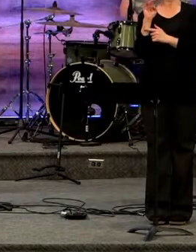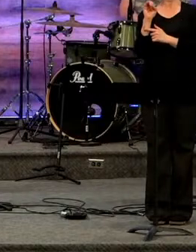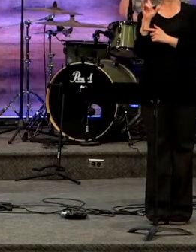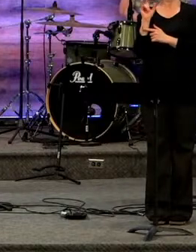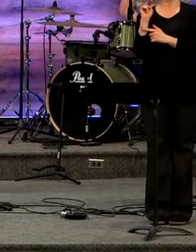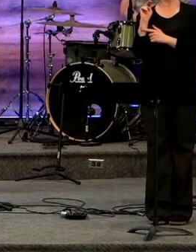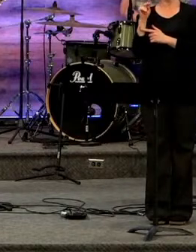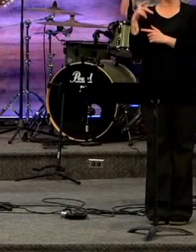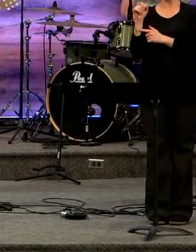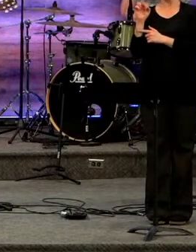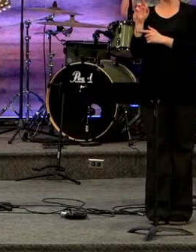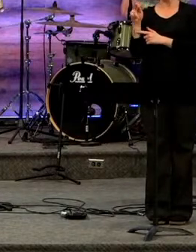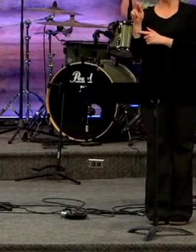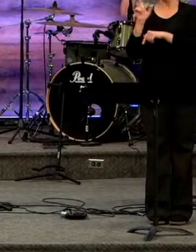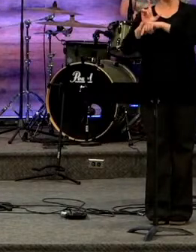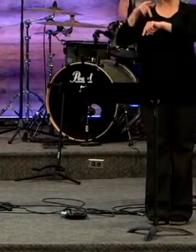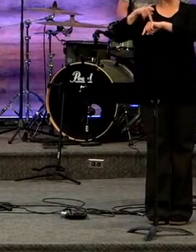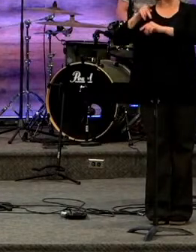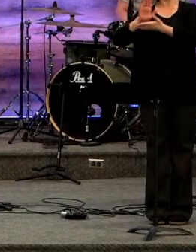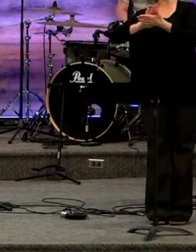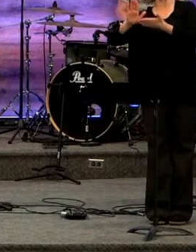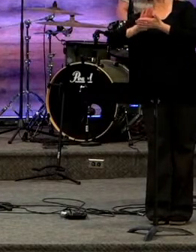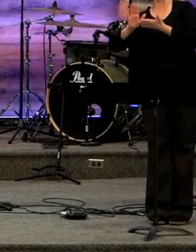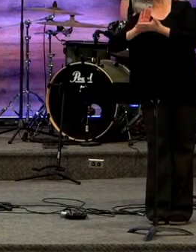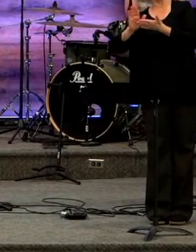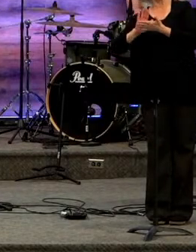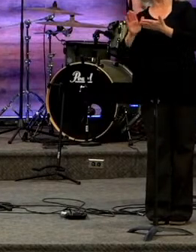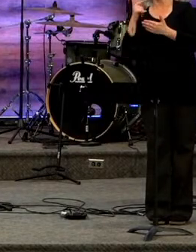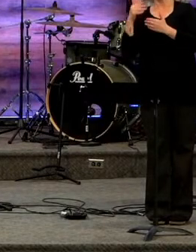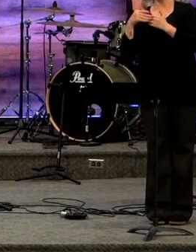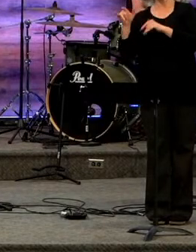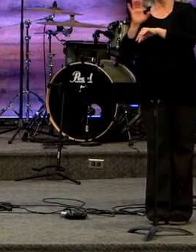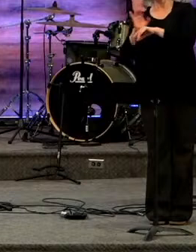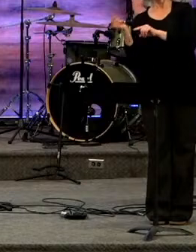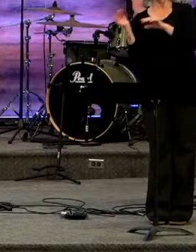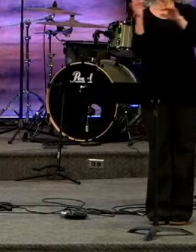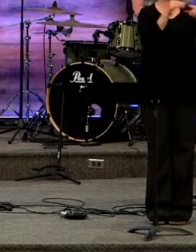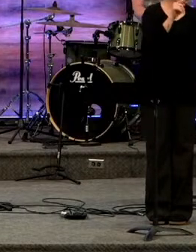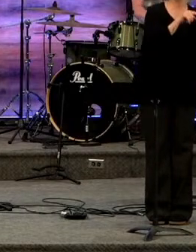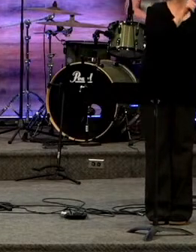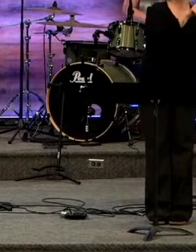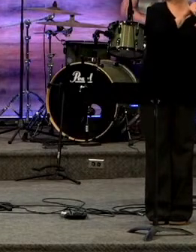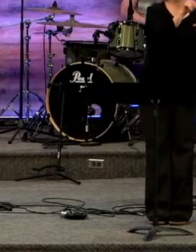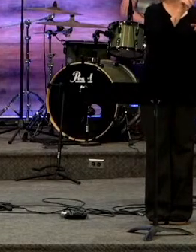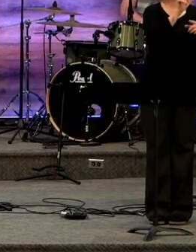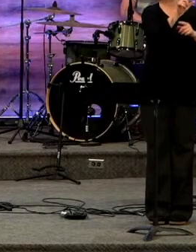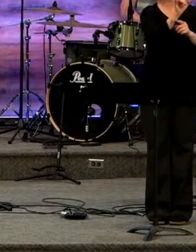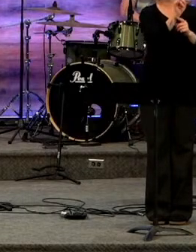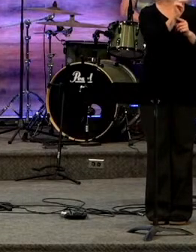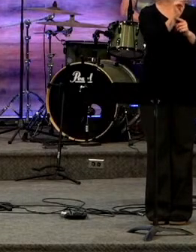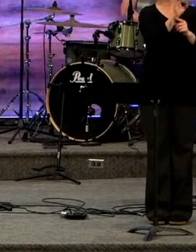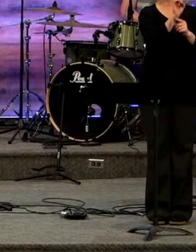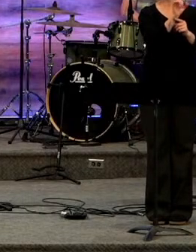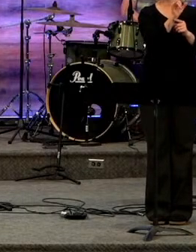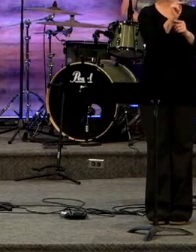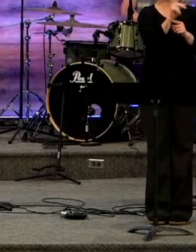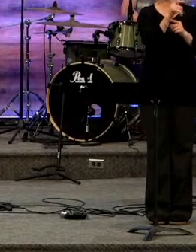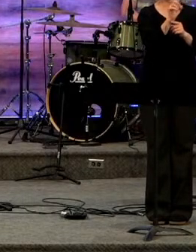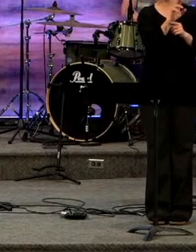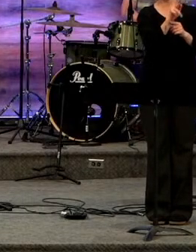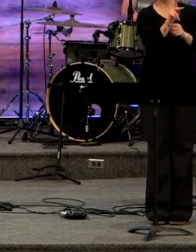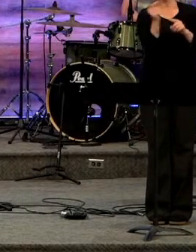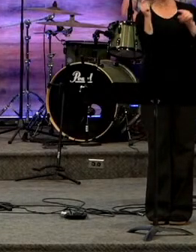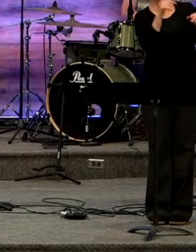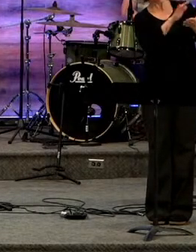cleanup. So after the first service, if you're able to head on over there, right down to Lincoln Park, we're going to do some cleanup in the park for